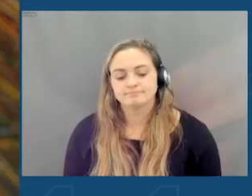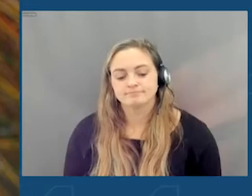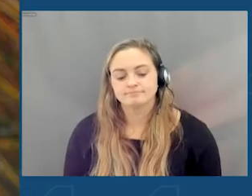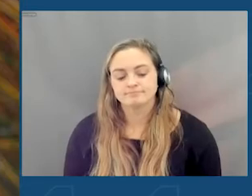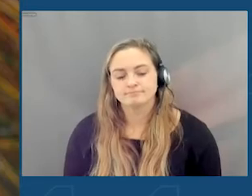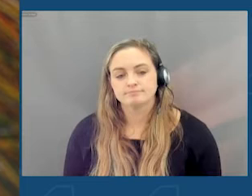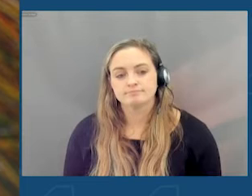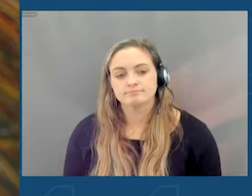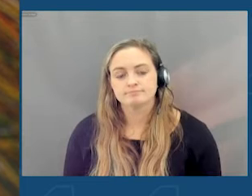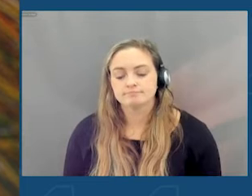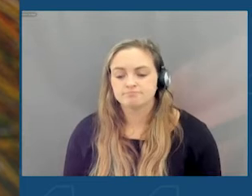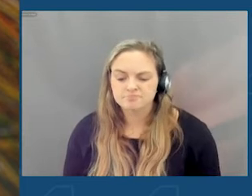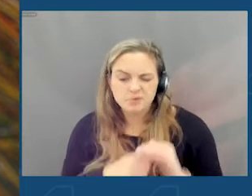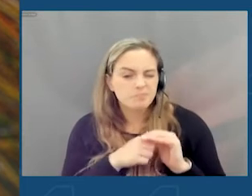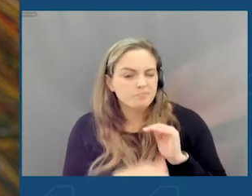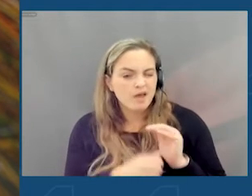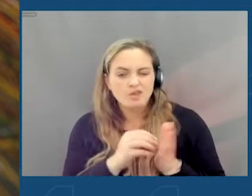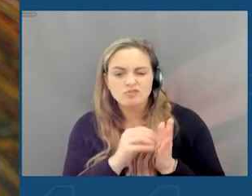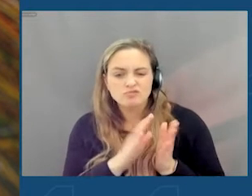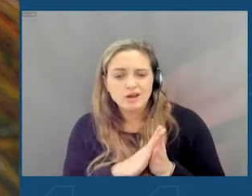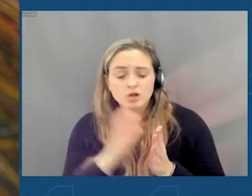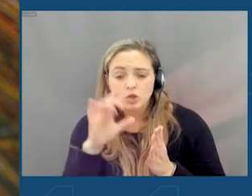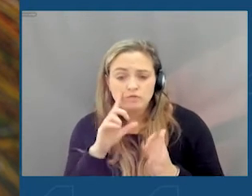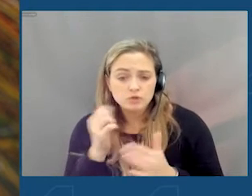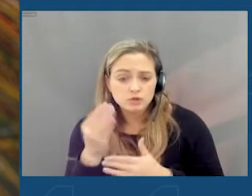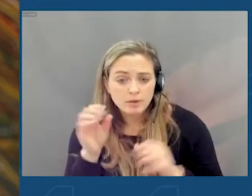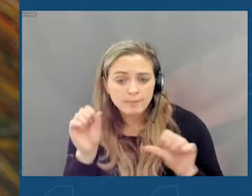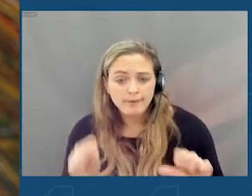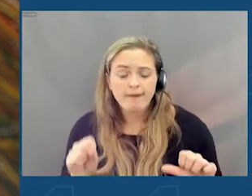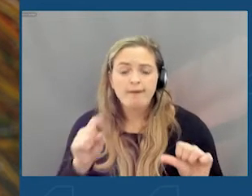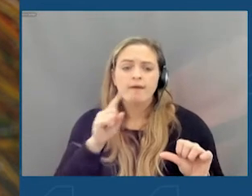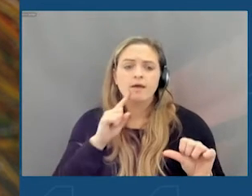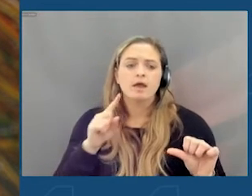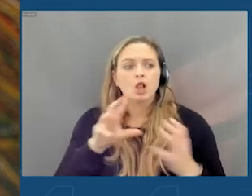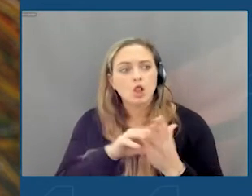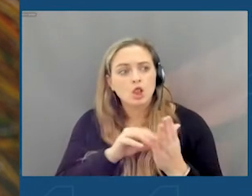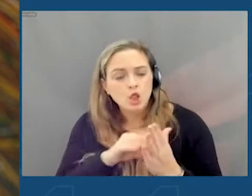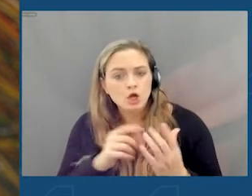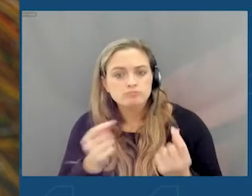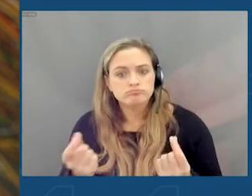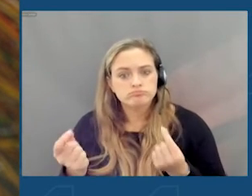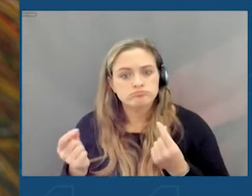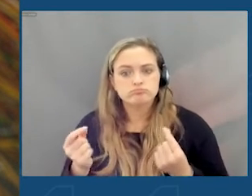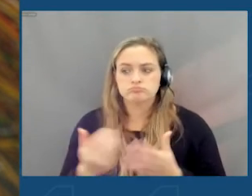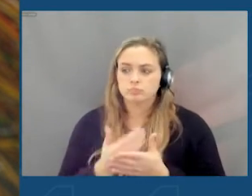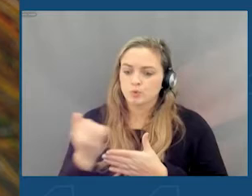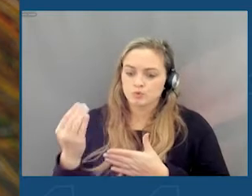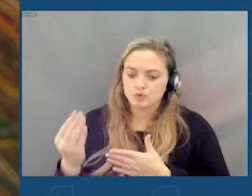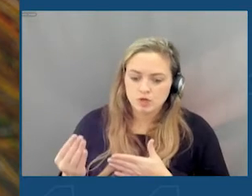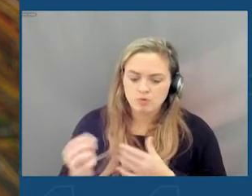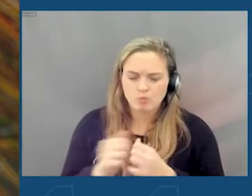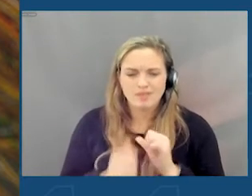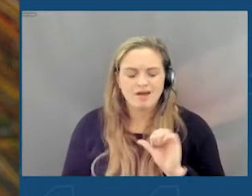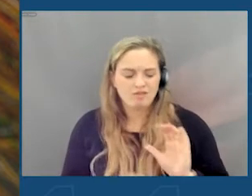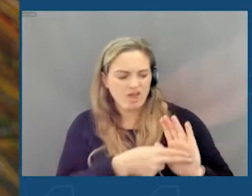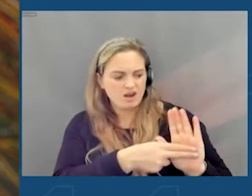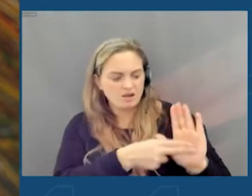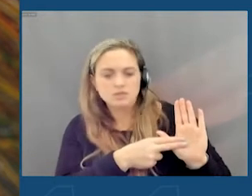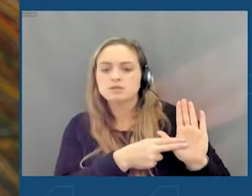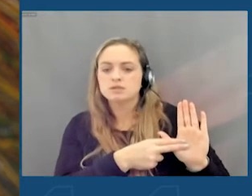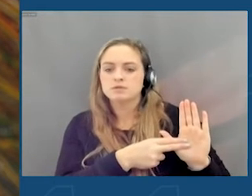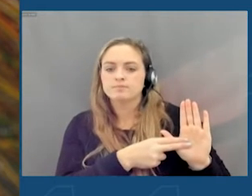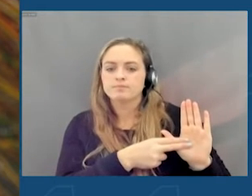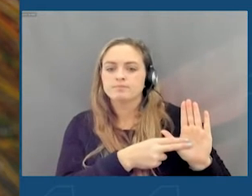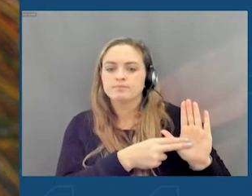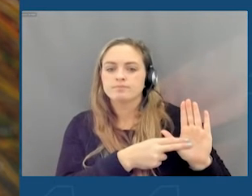We seal the records. They can look for a job, learn a trade, without having that permanent scarlet letter on